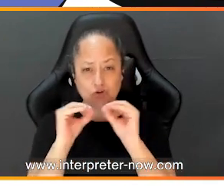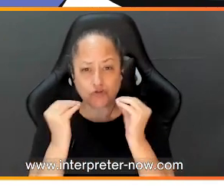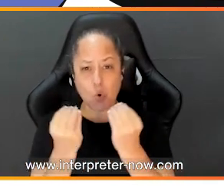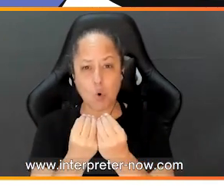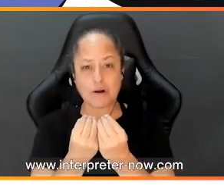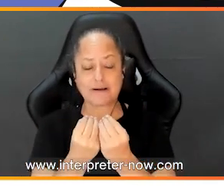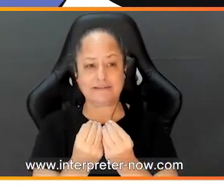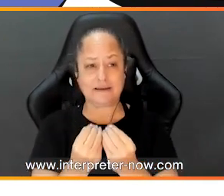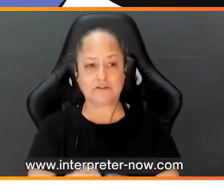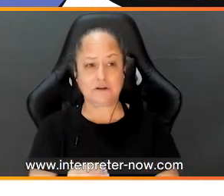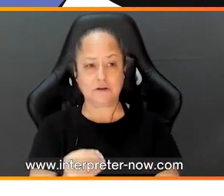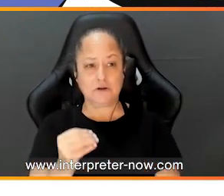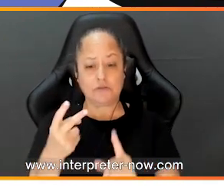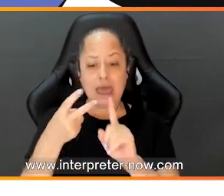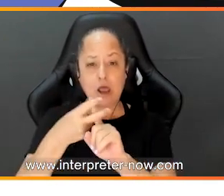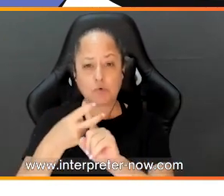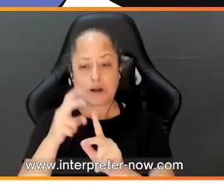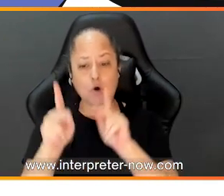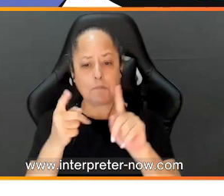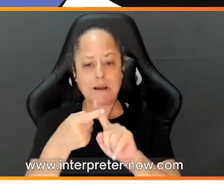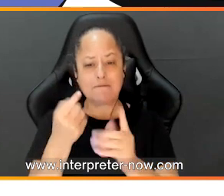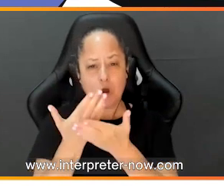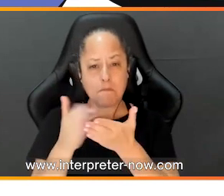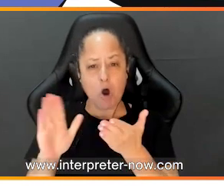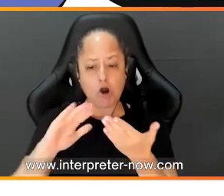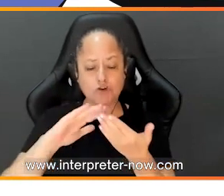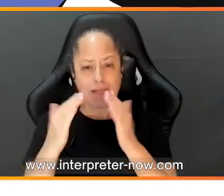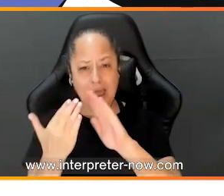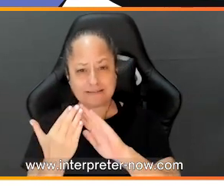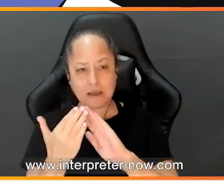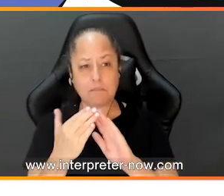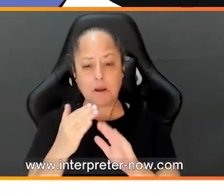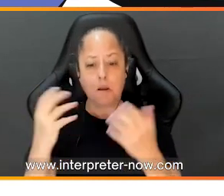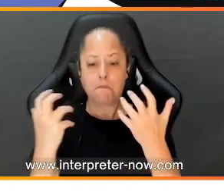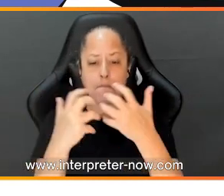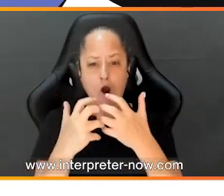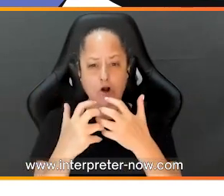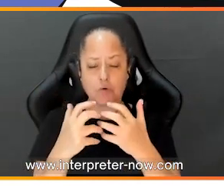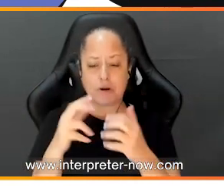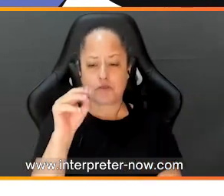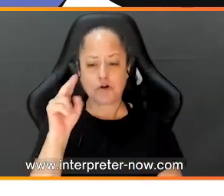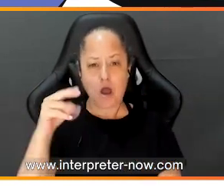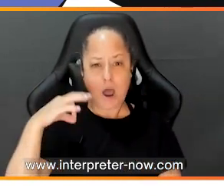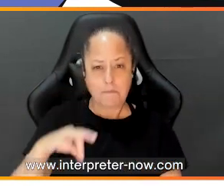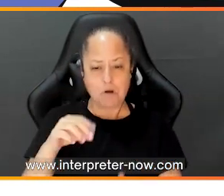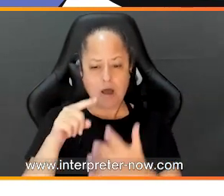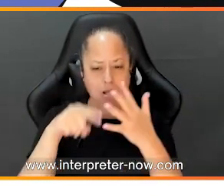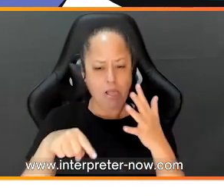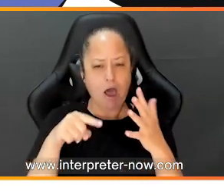that culture change, and ultimately greater systemic change in an organization. Mm. Yeah, I heard